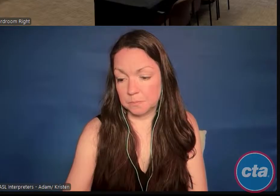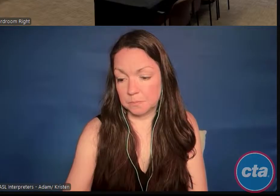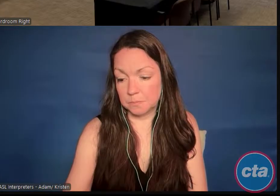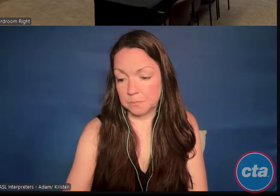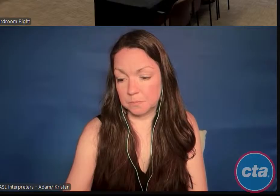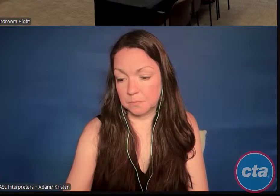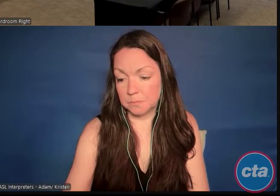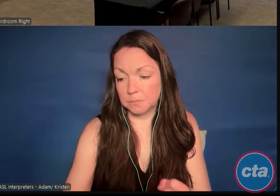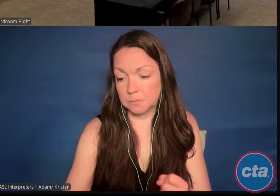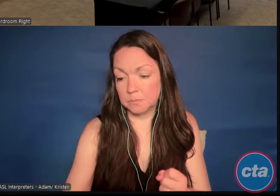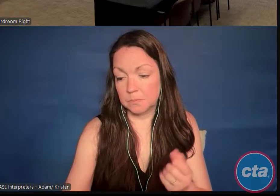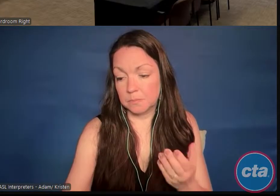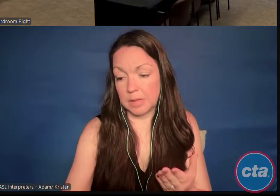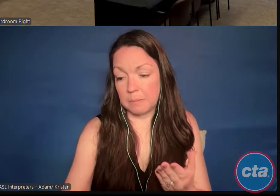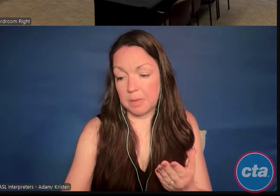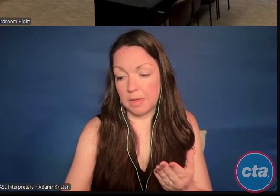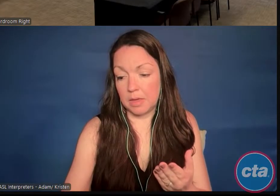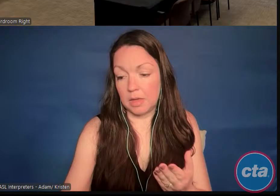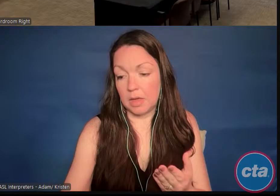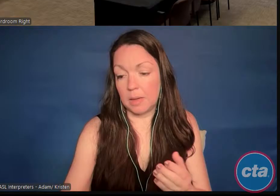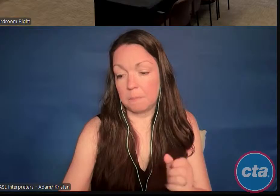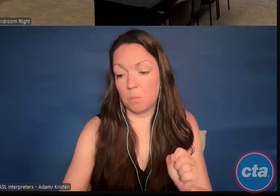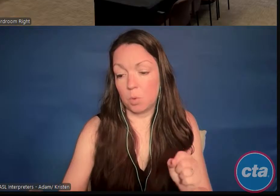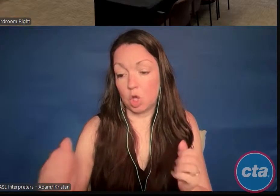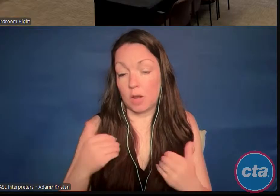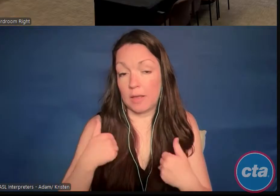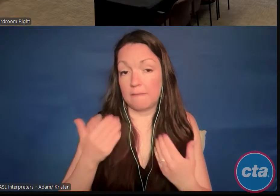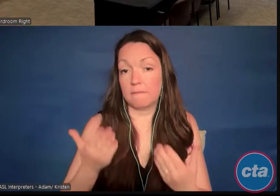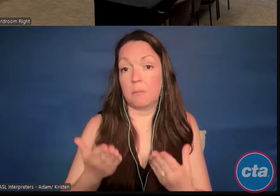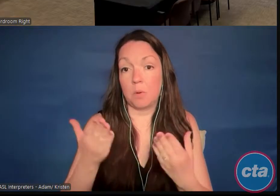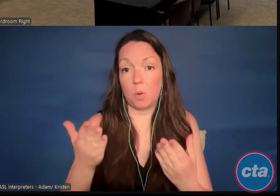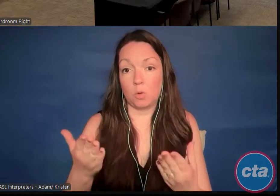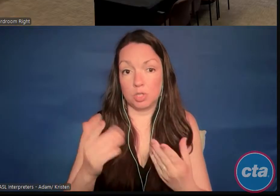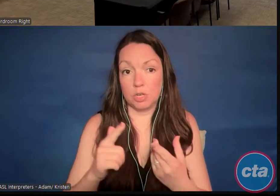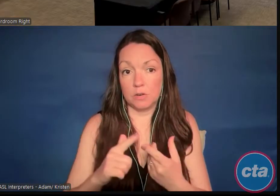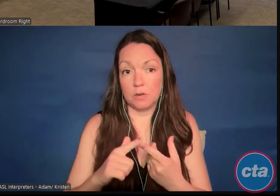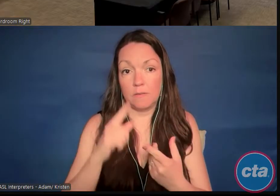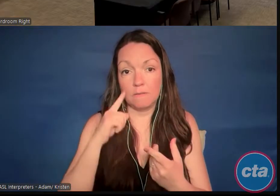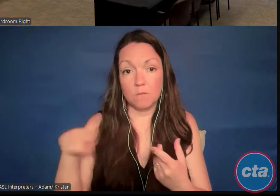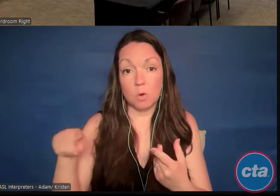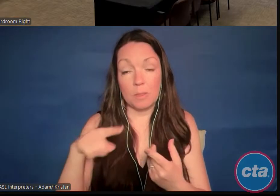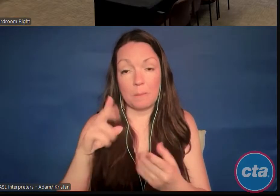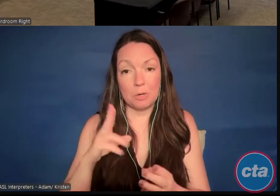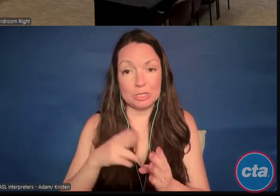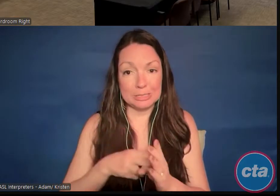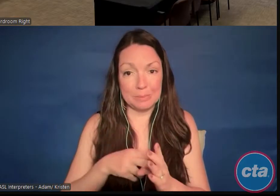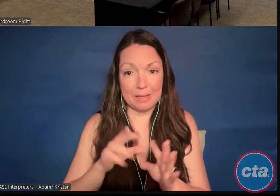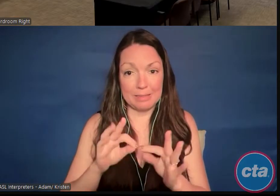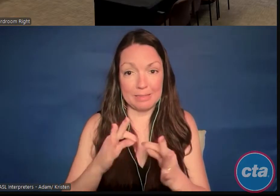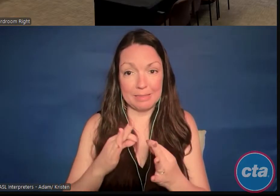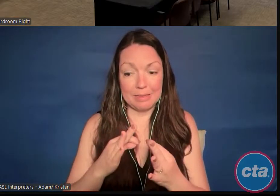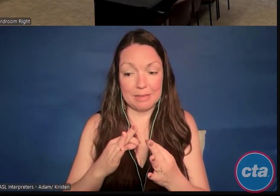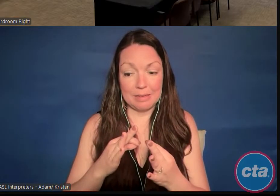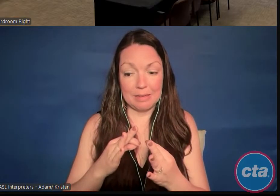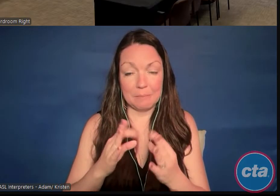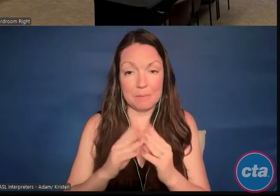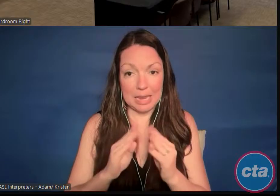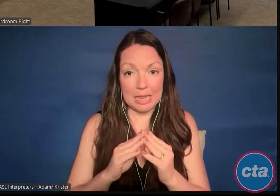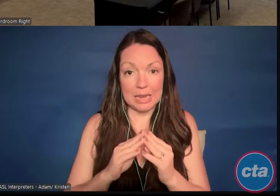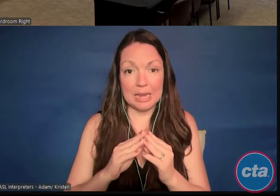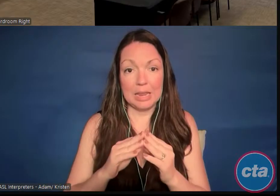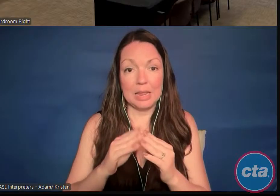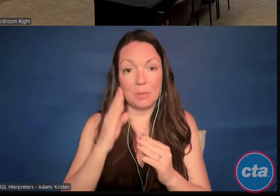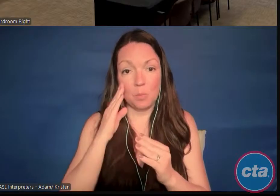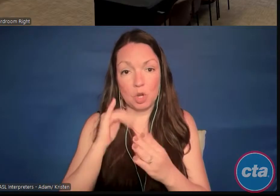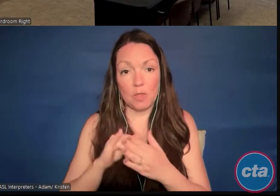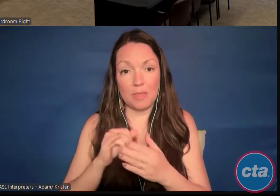have a motion to permit Danielle Stanley to participate in the meeting remotely. A work commitment that she has that it's caused her